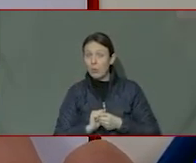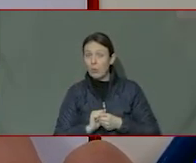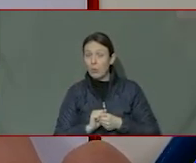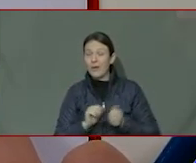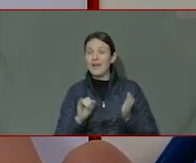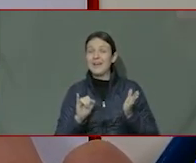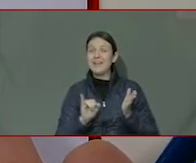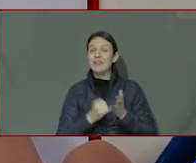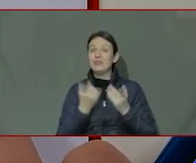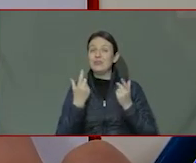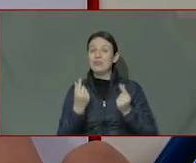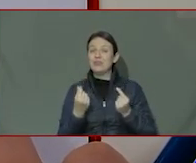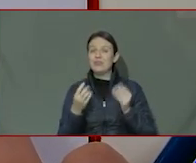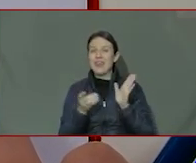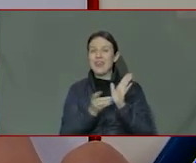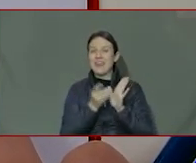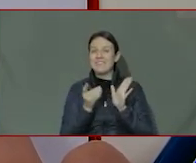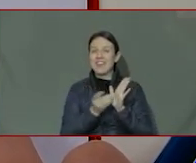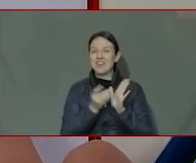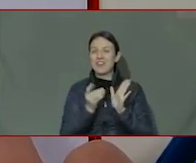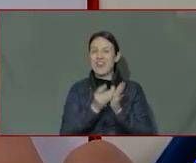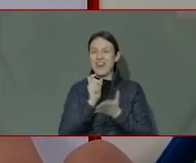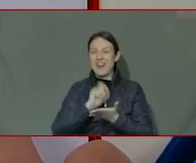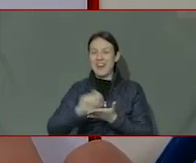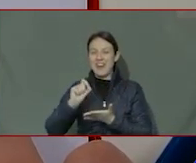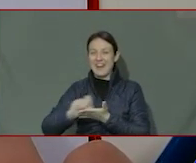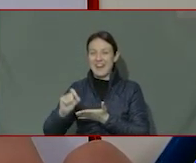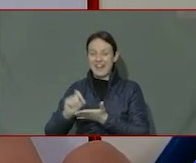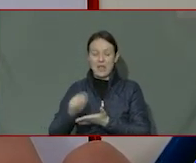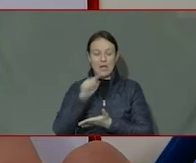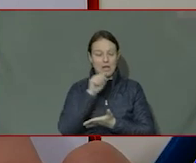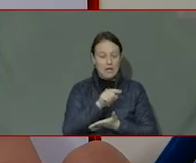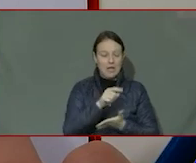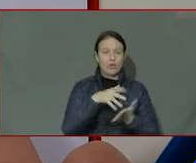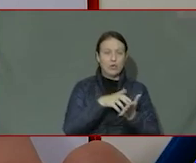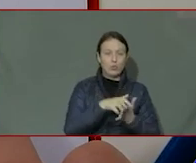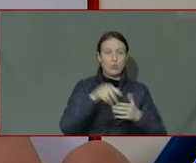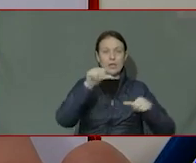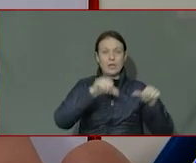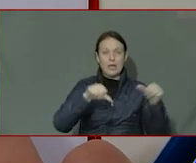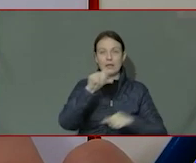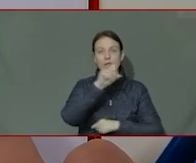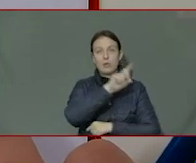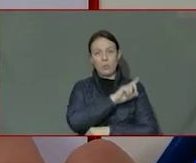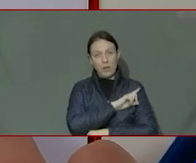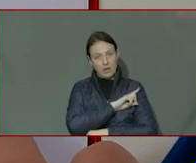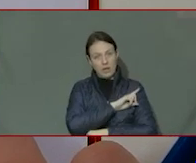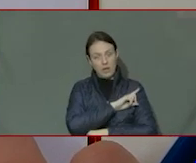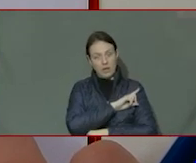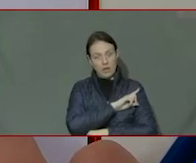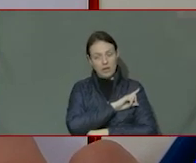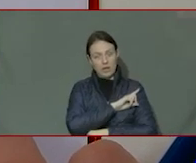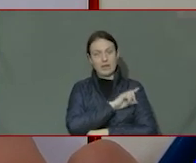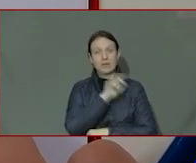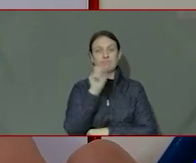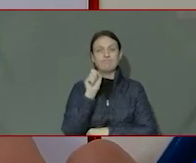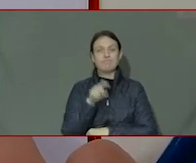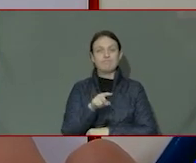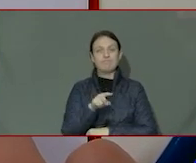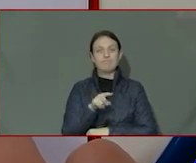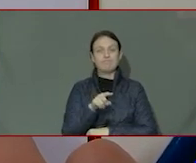down the definition. So it is a weak acid. Why? because it will